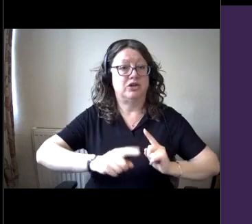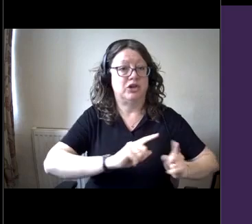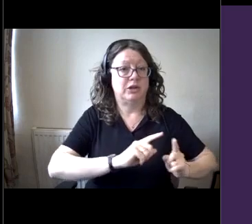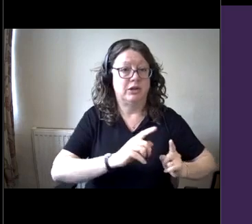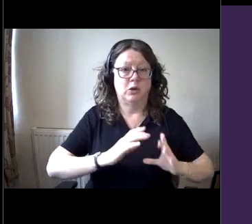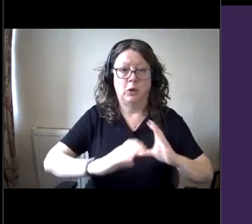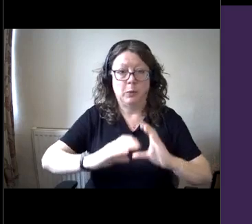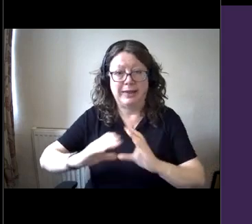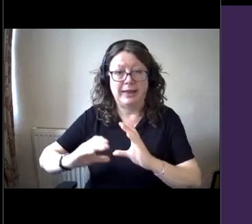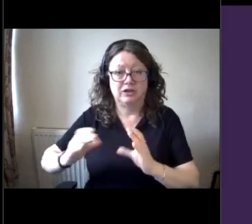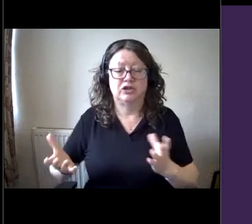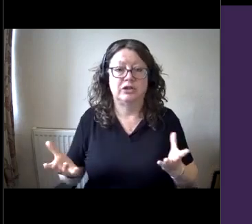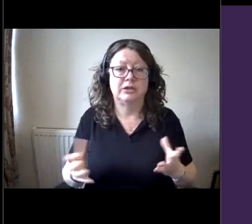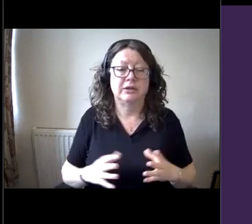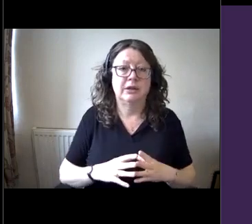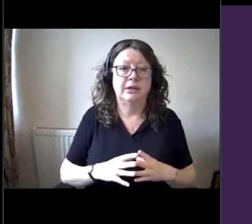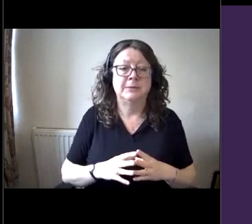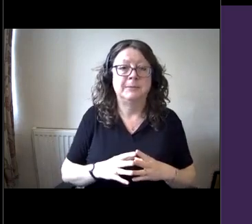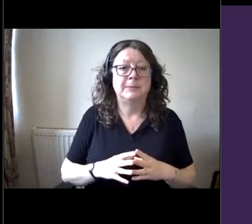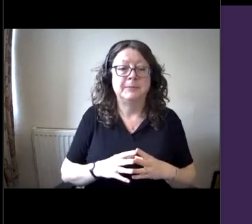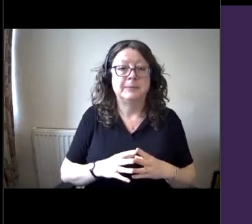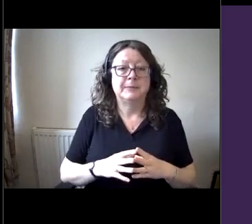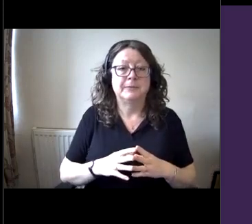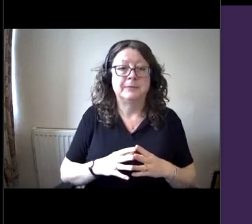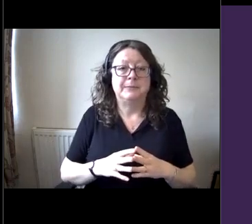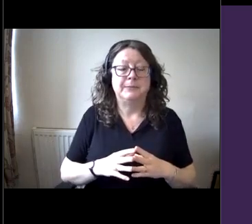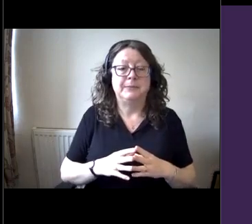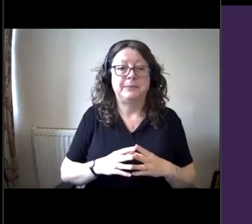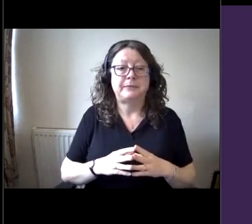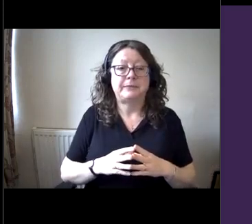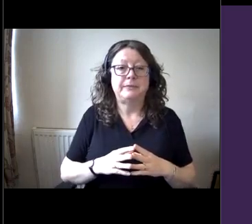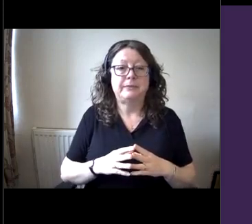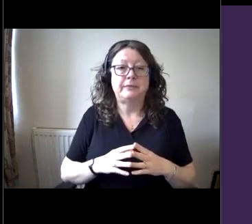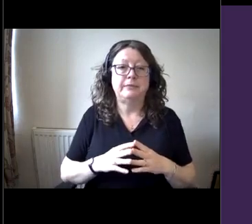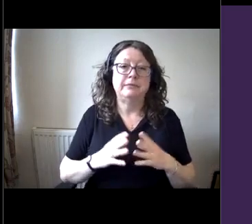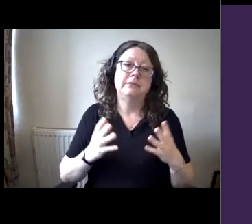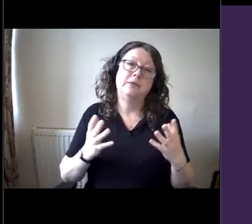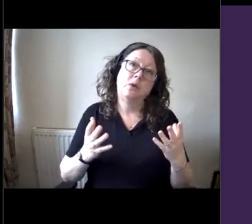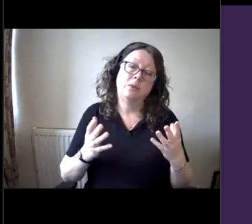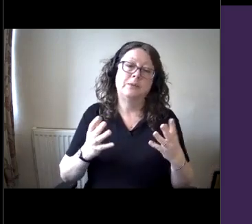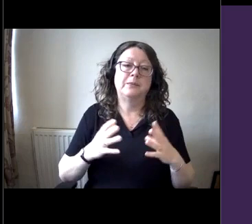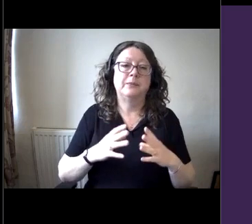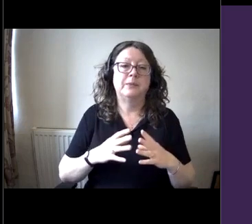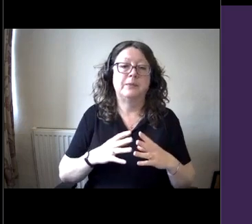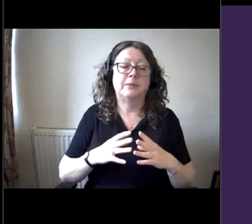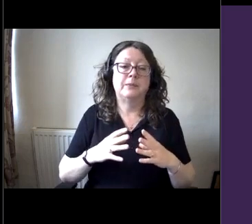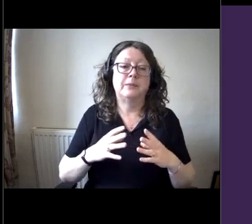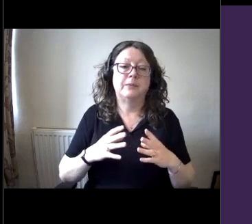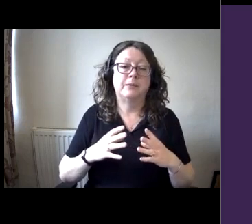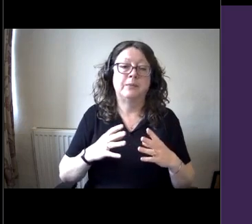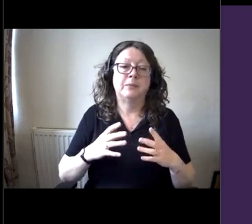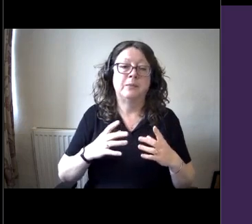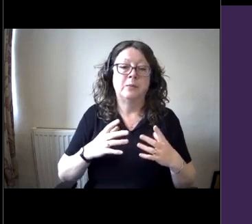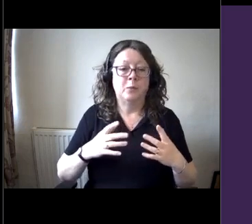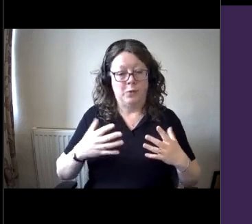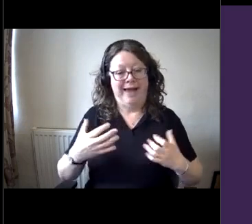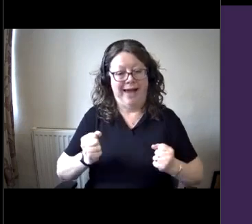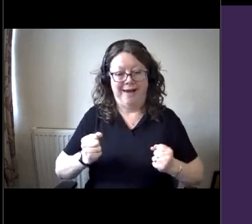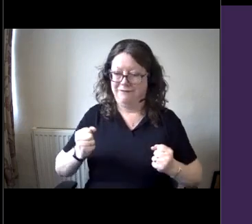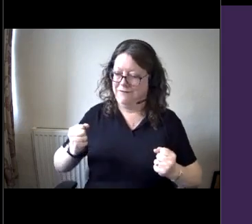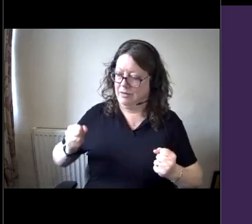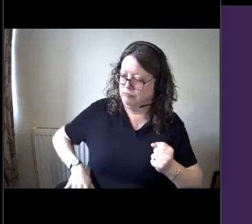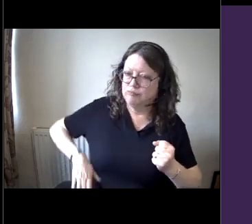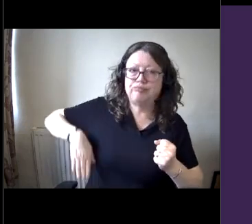communication and my interaction with other people. So we bring what we know from our